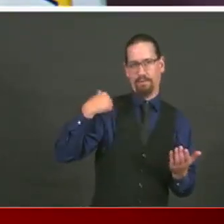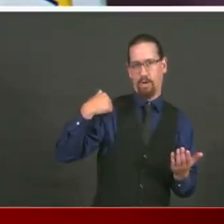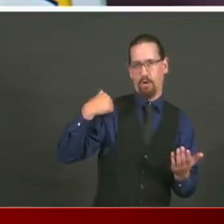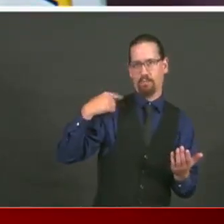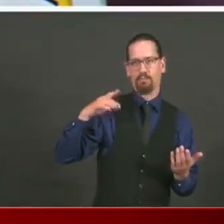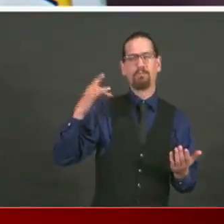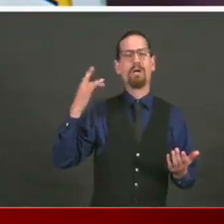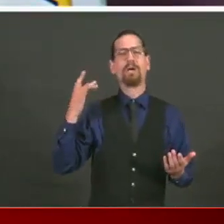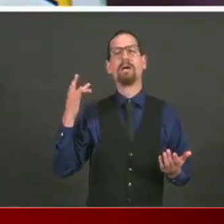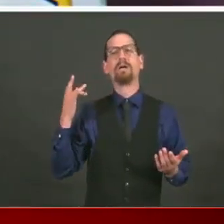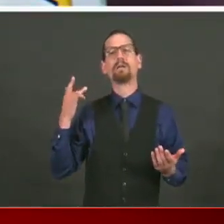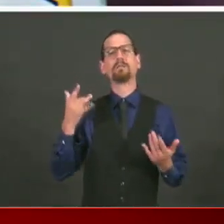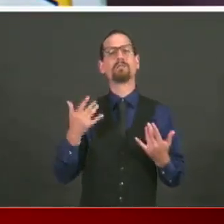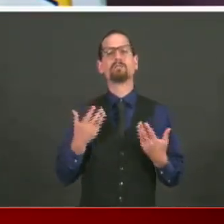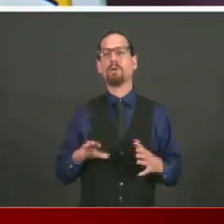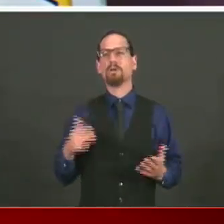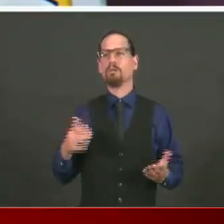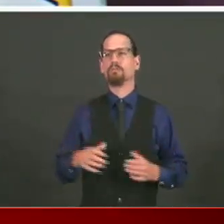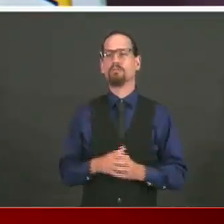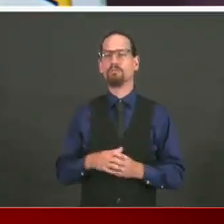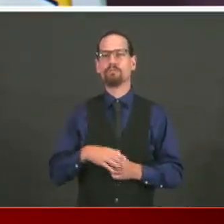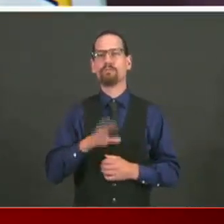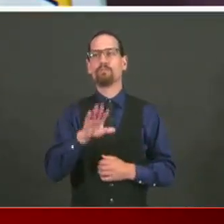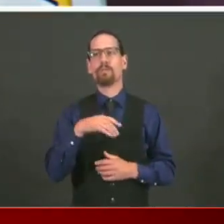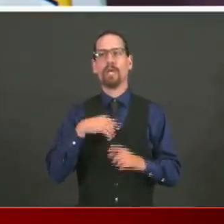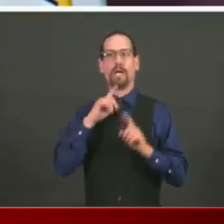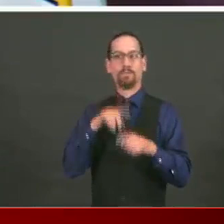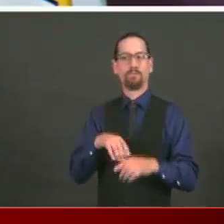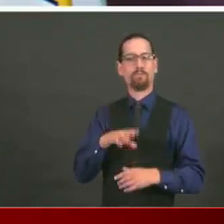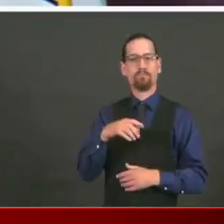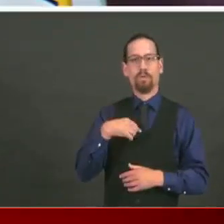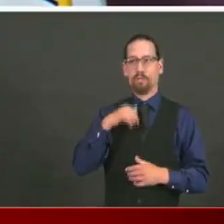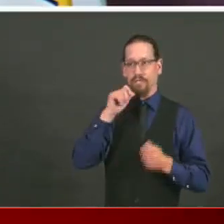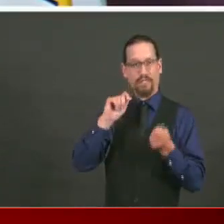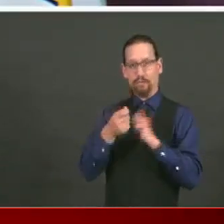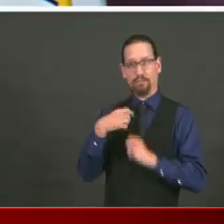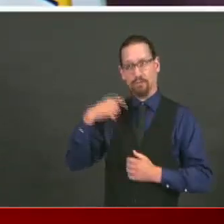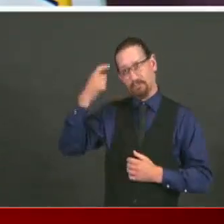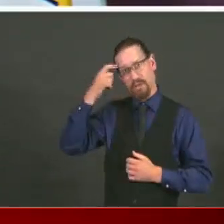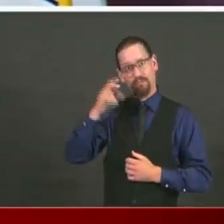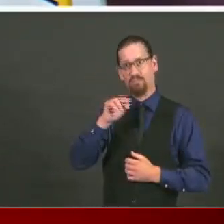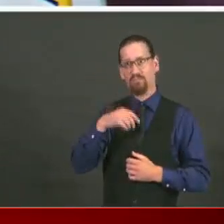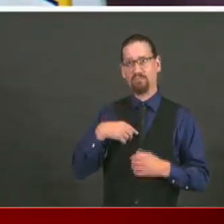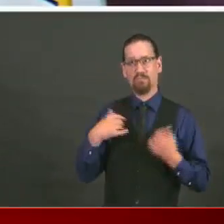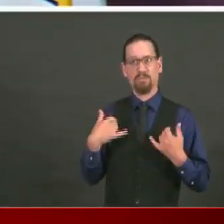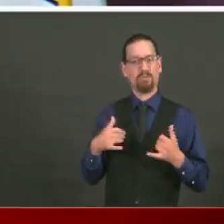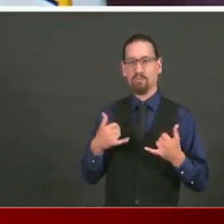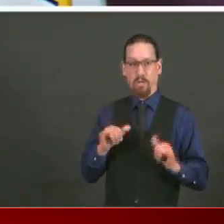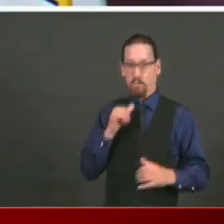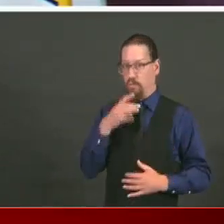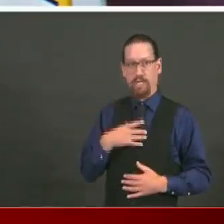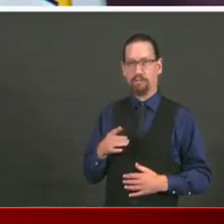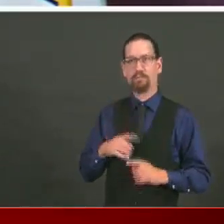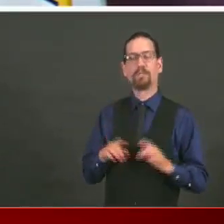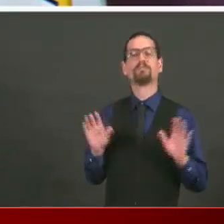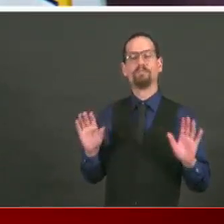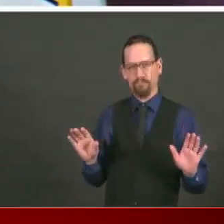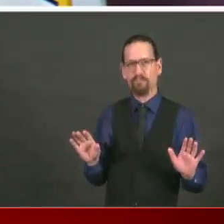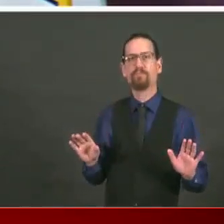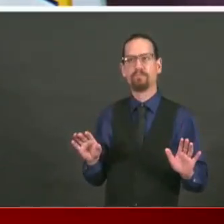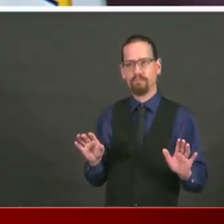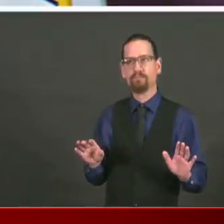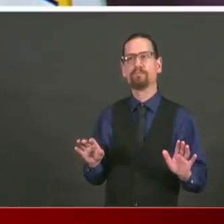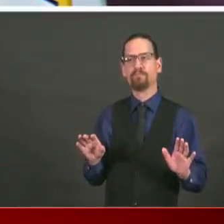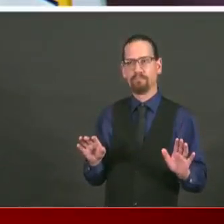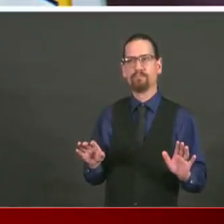like it. But Stefan has figured out a way to make it, he's worked really hard